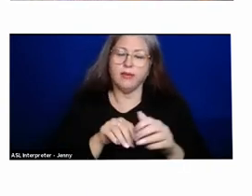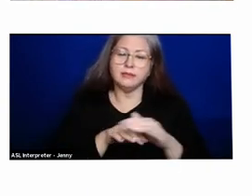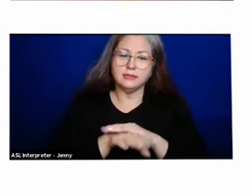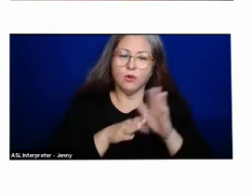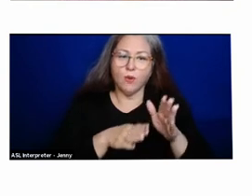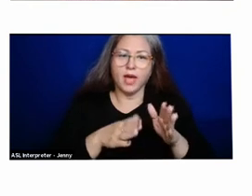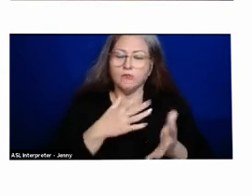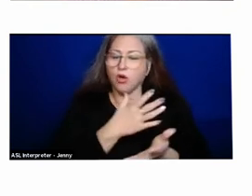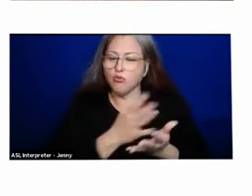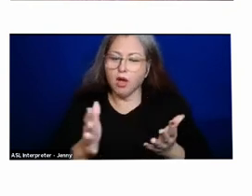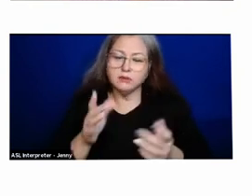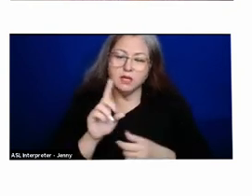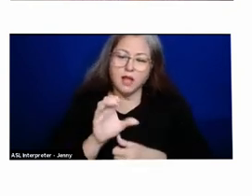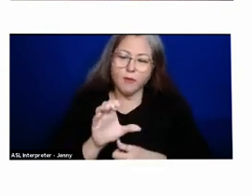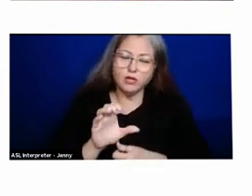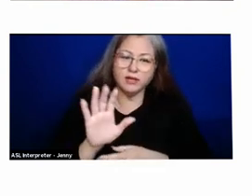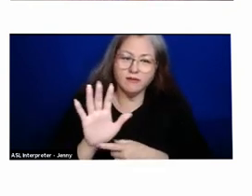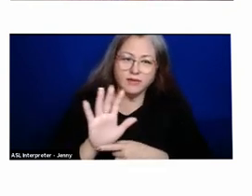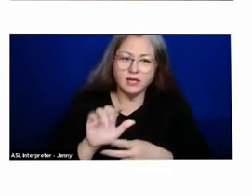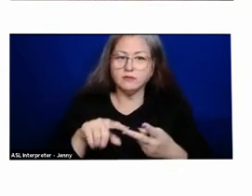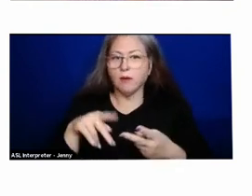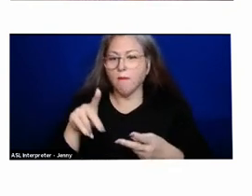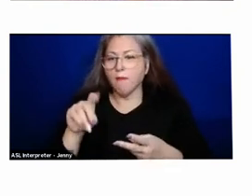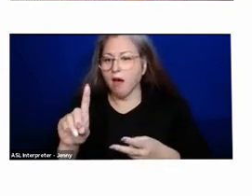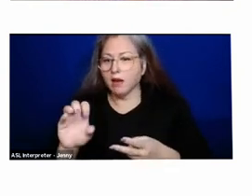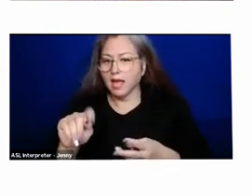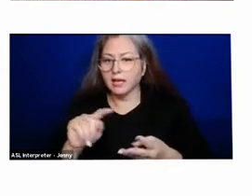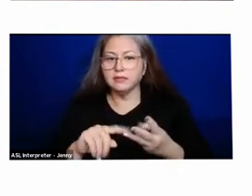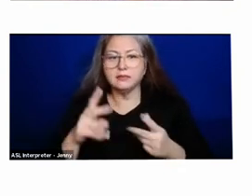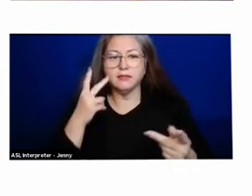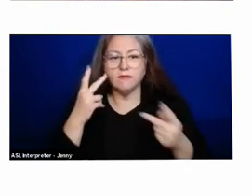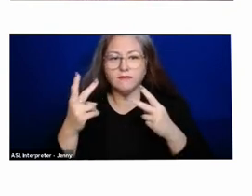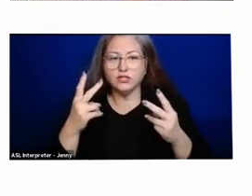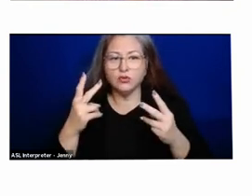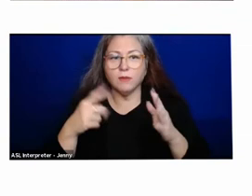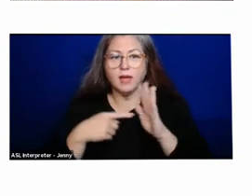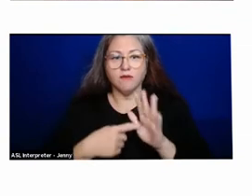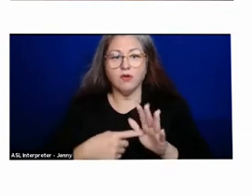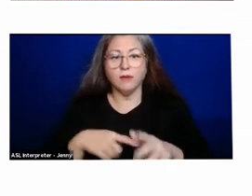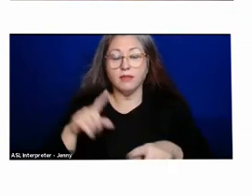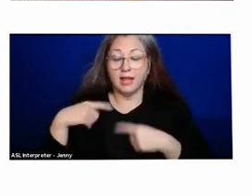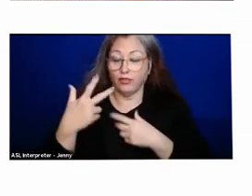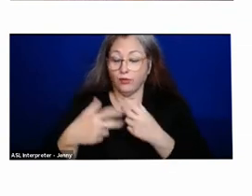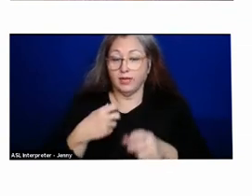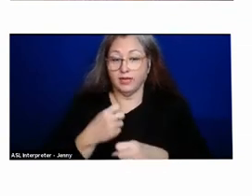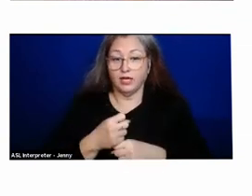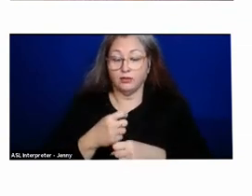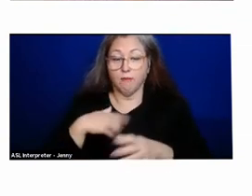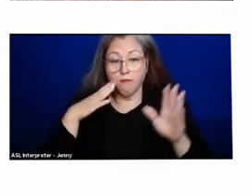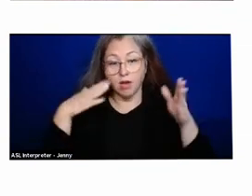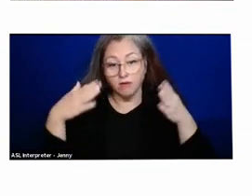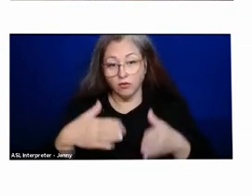across documentary film, podcasts, and visual art. For the last 3 years, my area of focus has